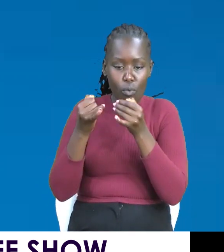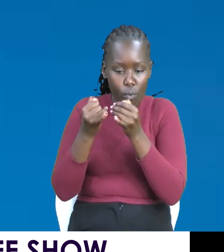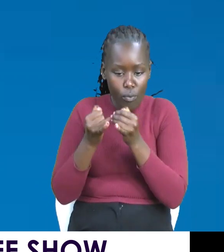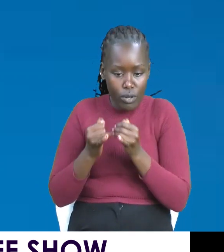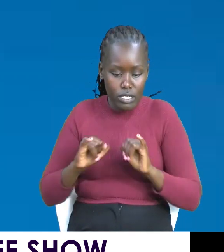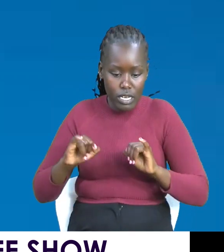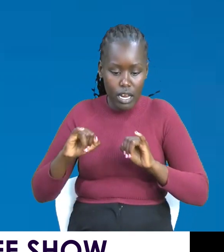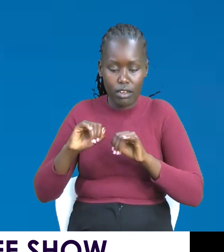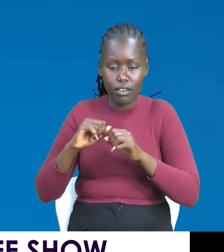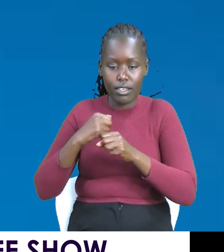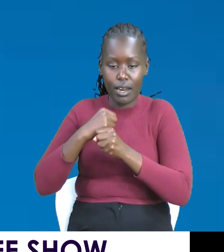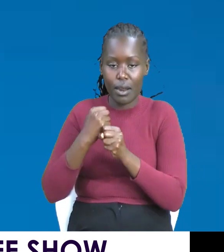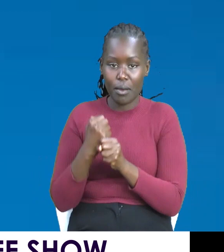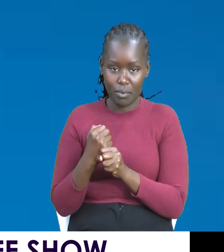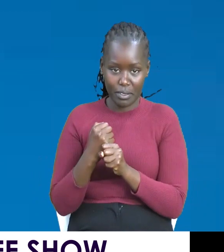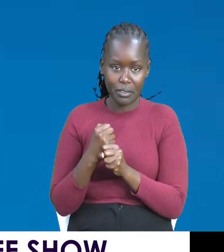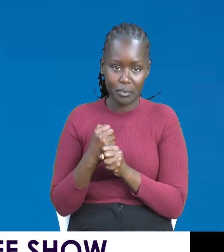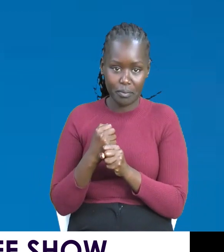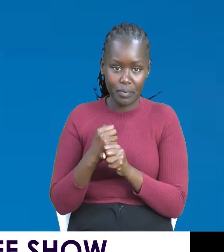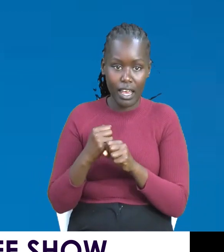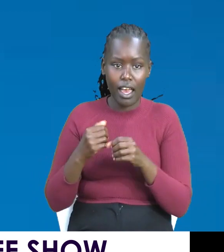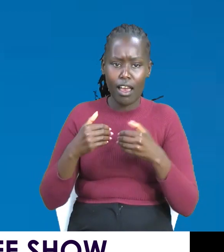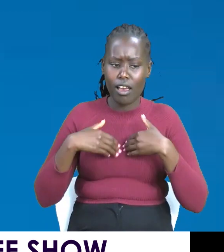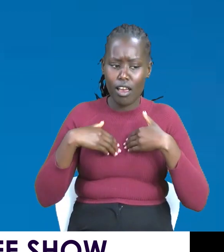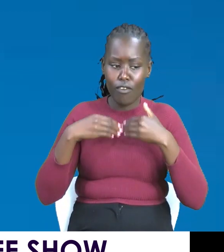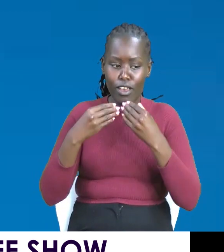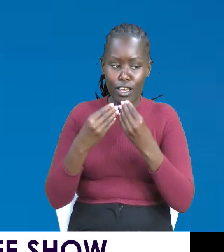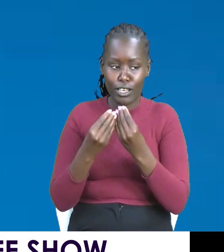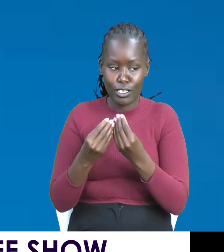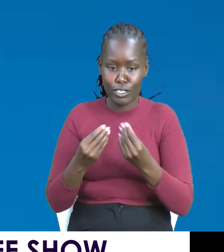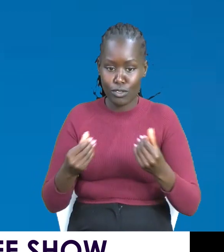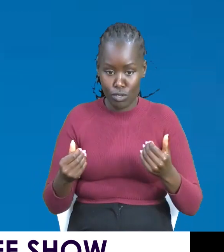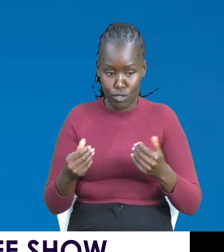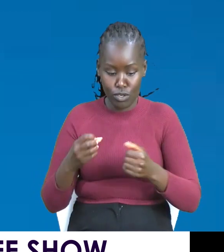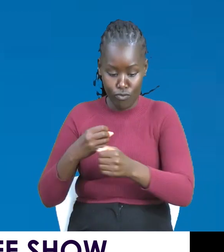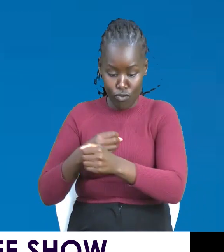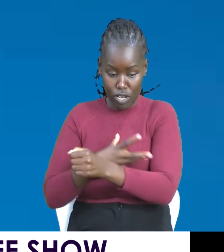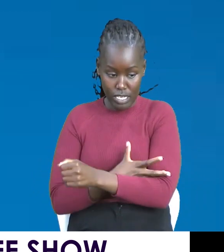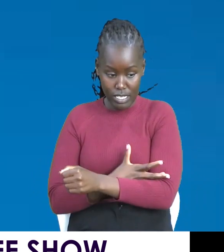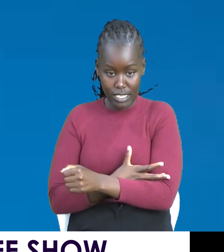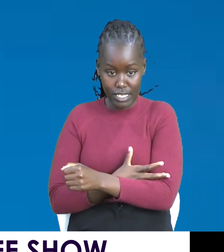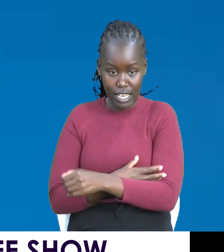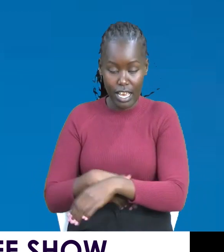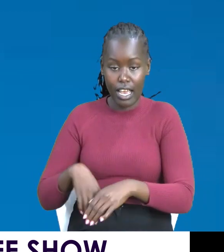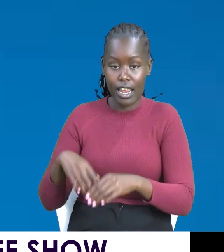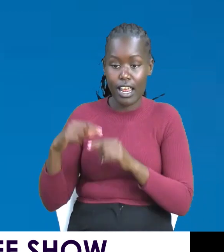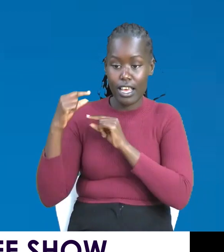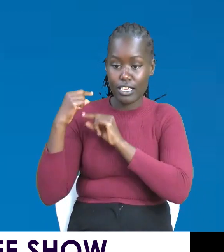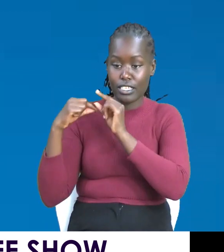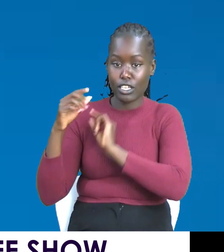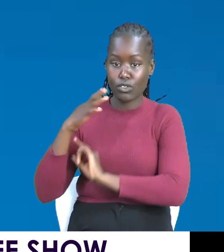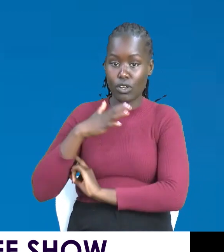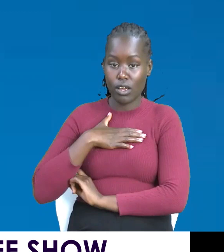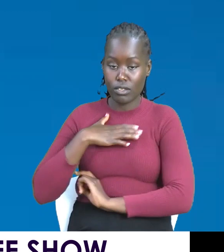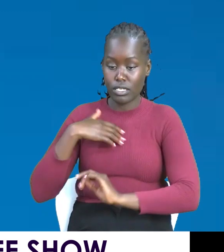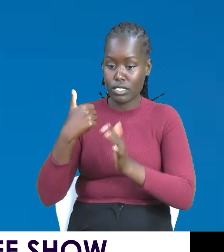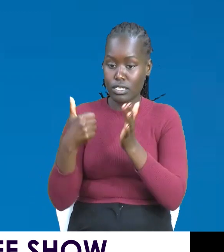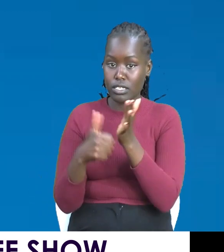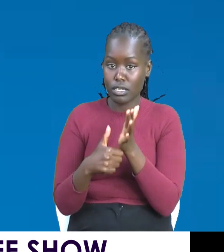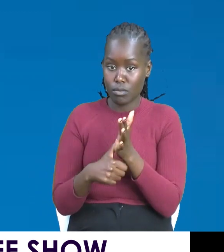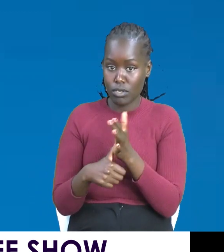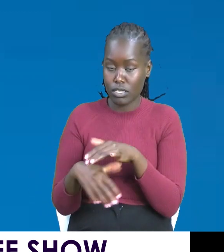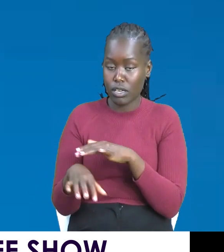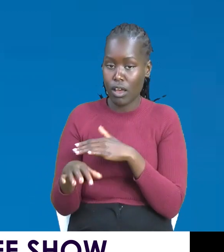making innovations, coming up with solutions for cancers in our generation. It is right in our troubles that lies